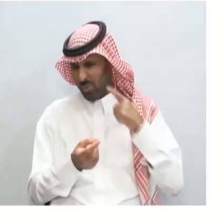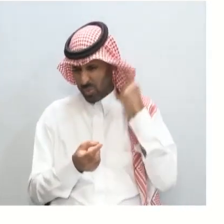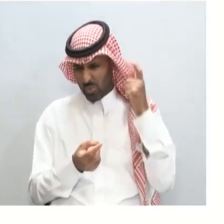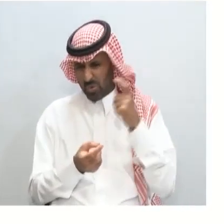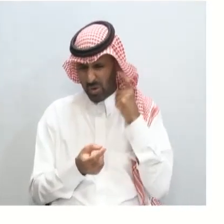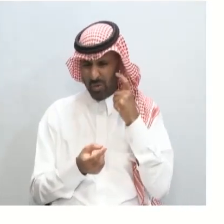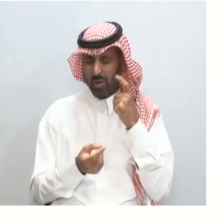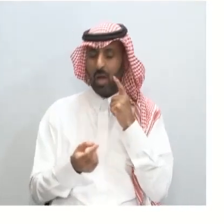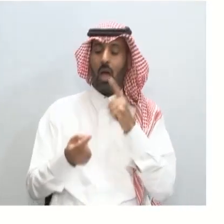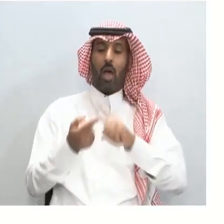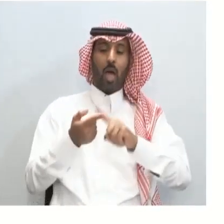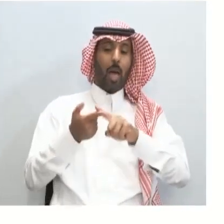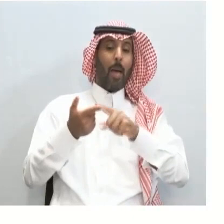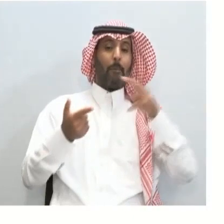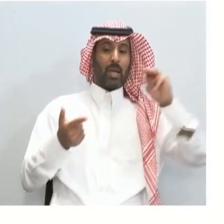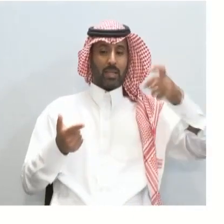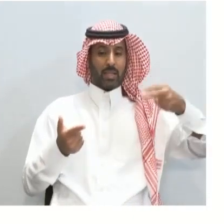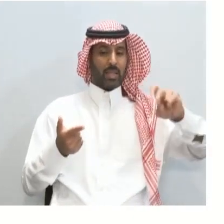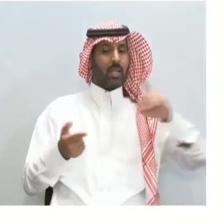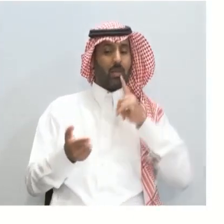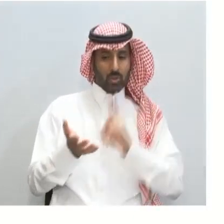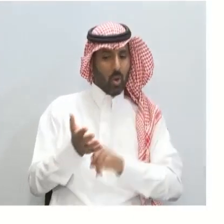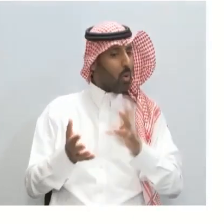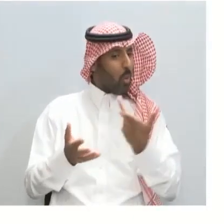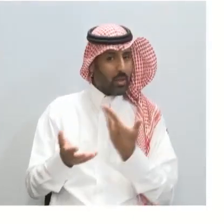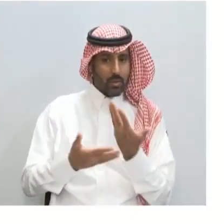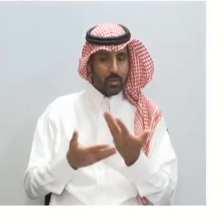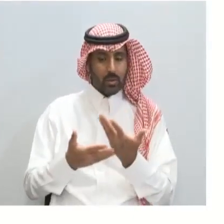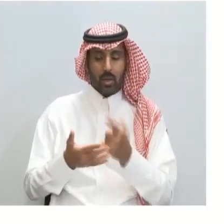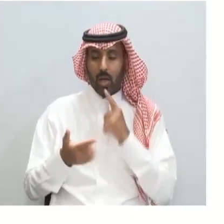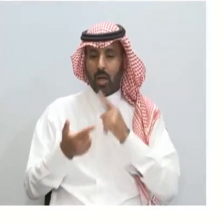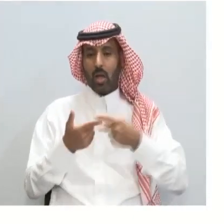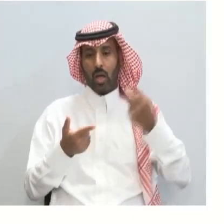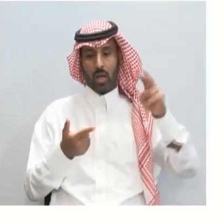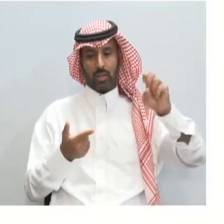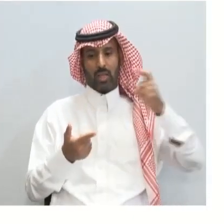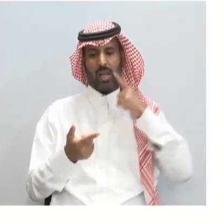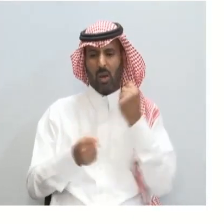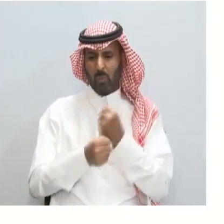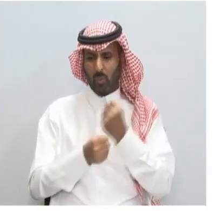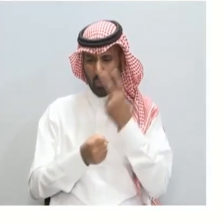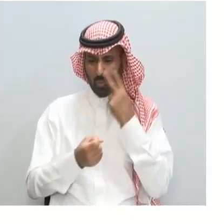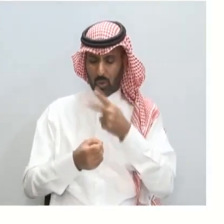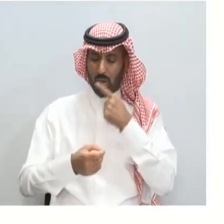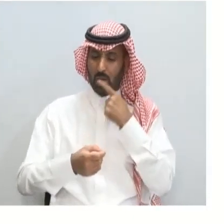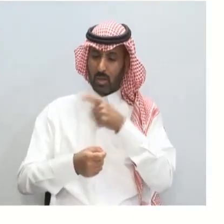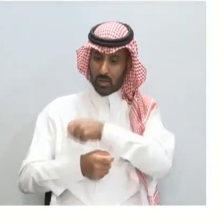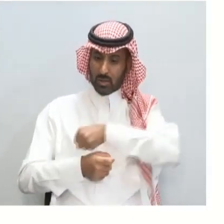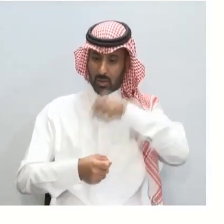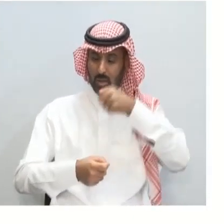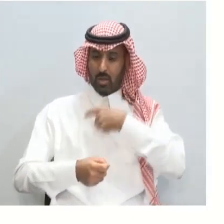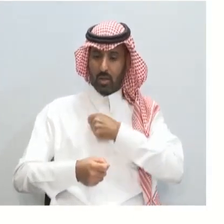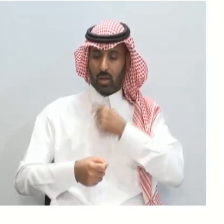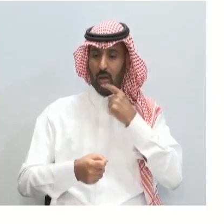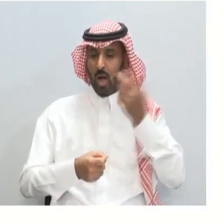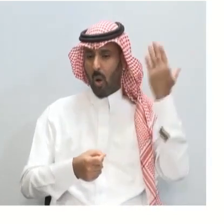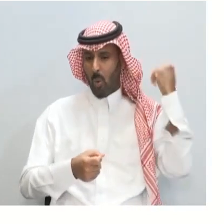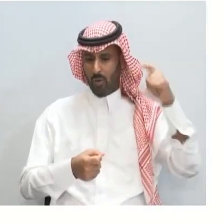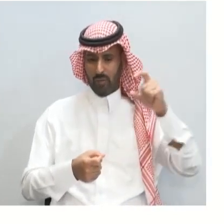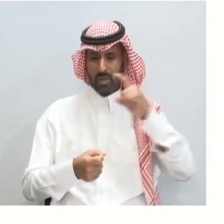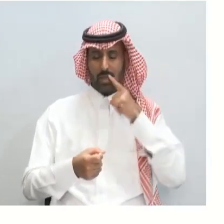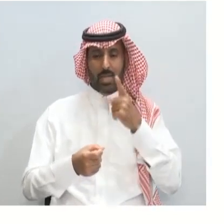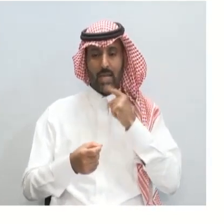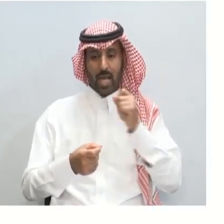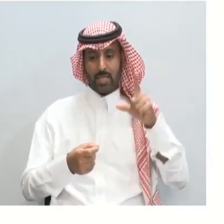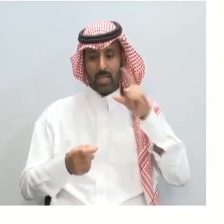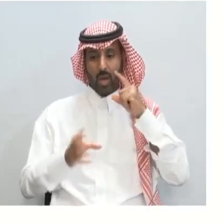Majid, sure. What's going on? Khalid, well, I've been working at a clothing store in the mall for a month now. Last